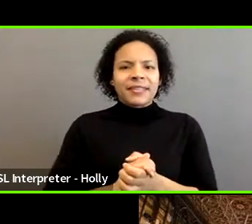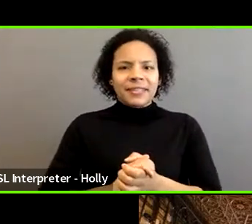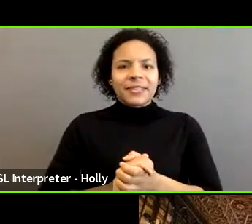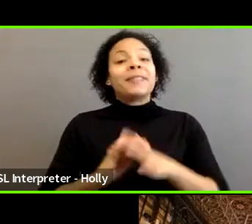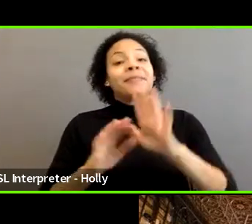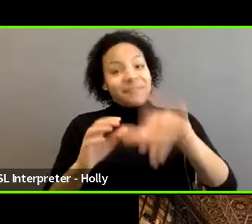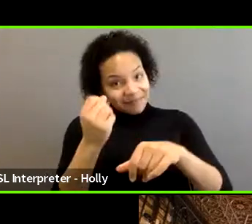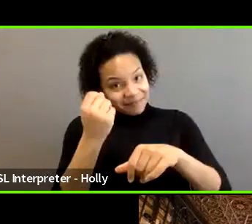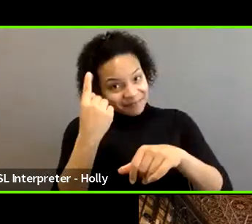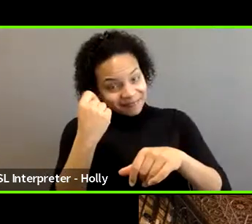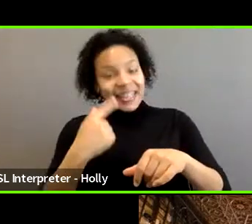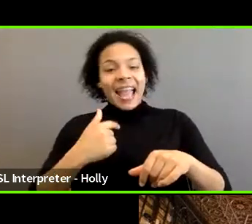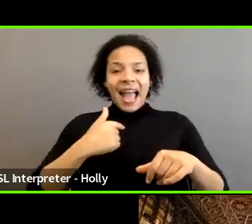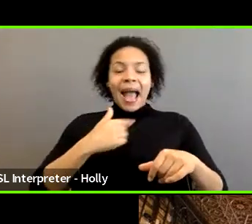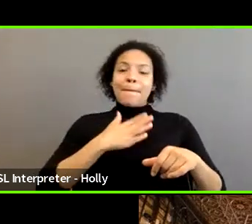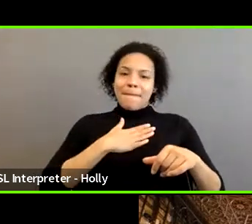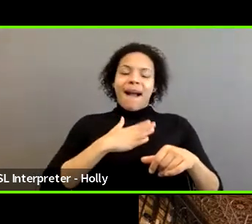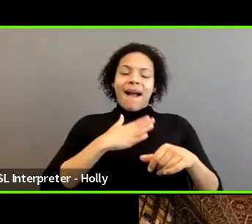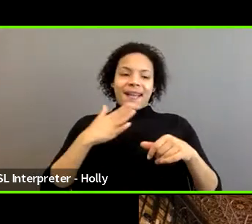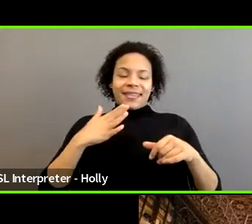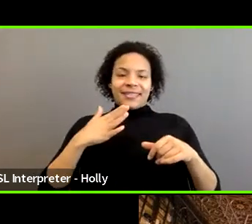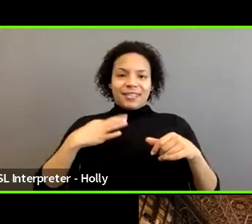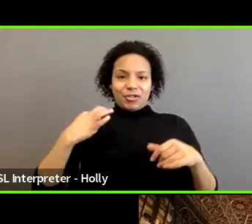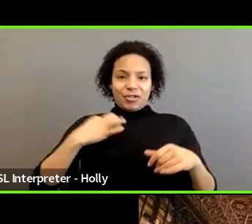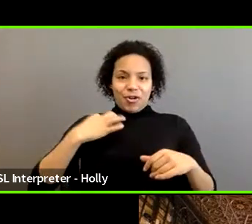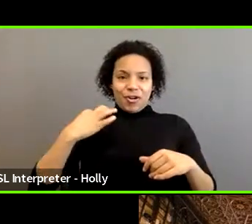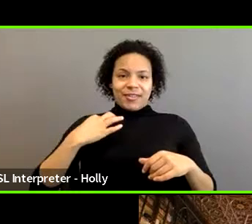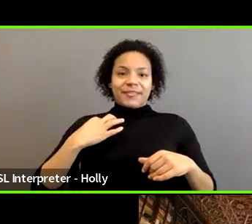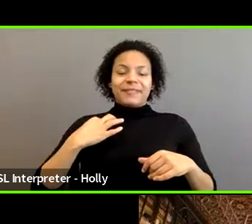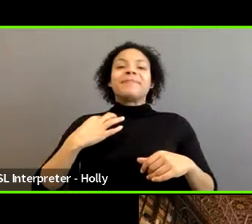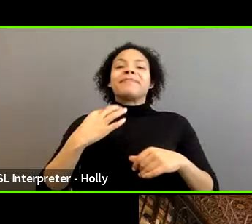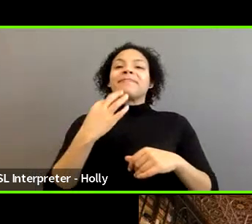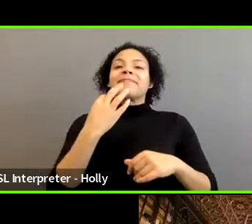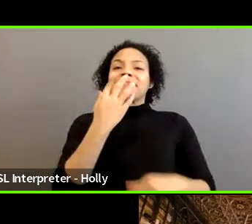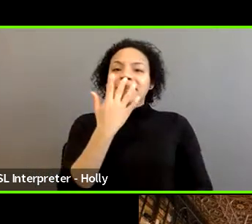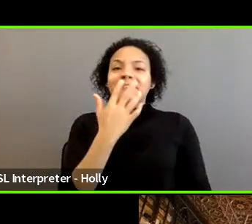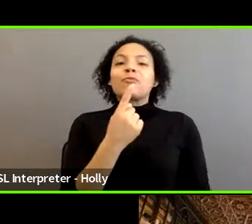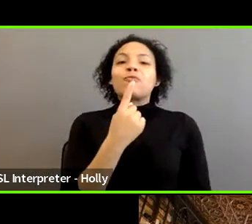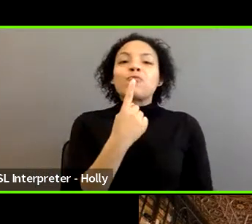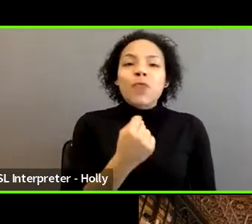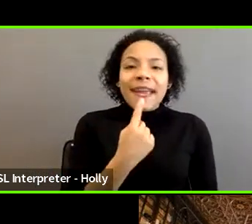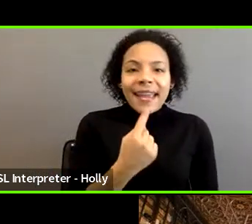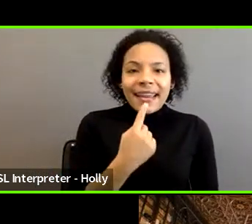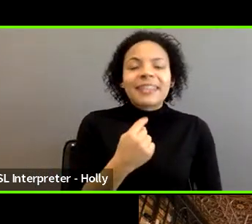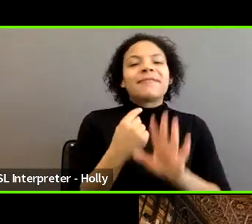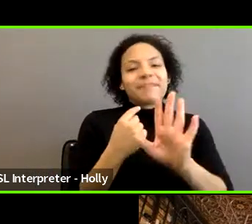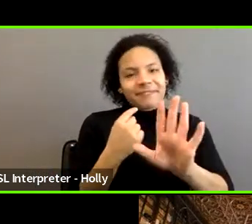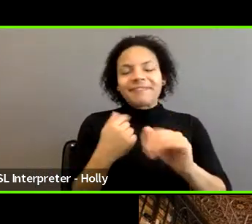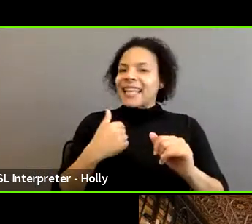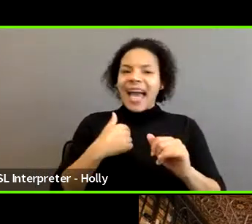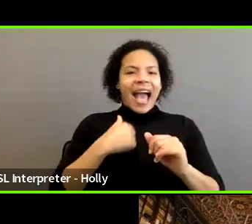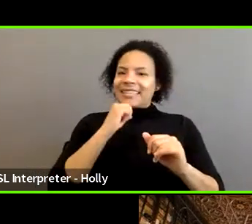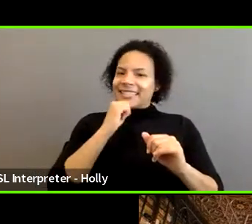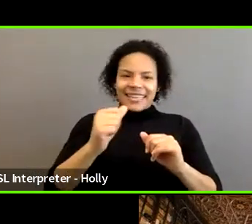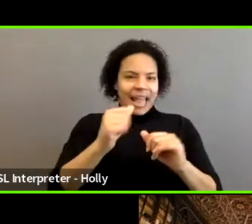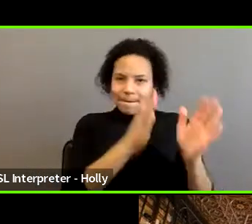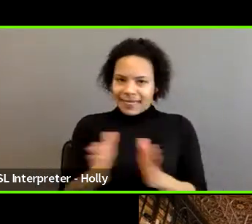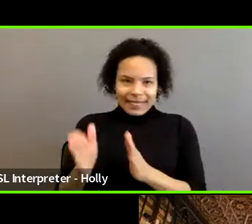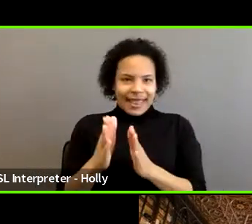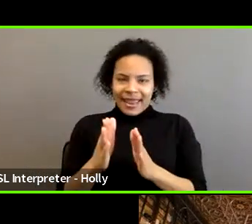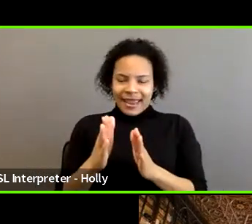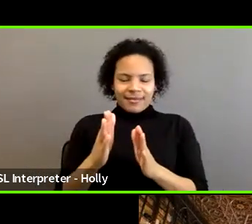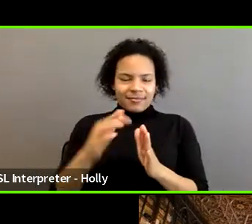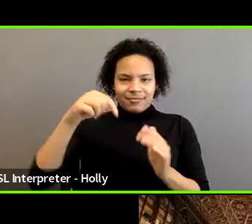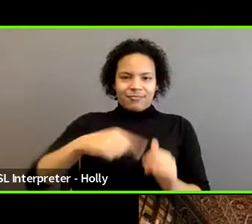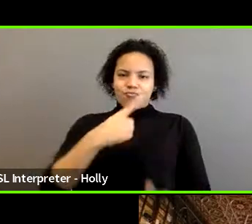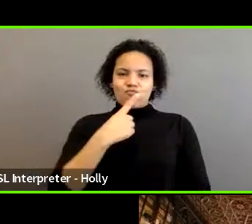I'm wearing today, even though it's a darker red. Thank you, Delta Sigma Theta sorority. So, and thank you